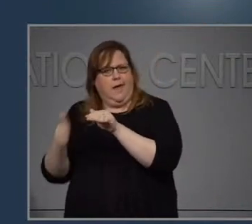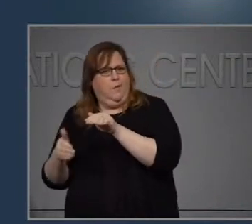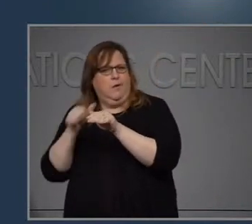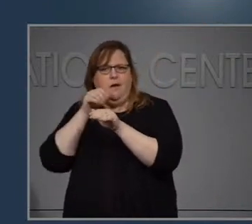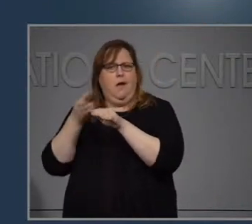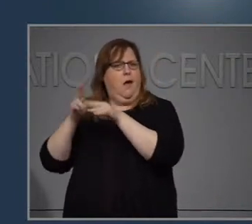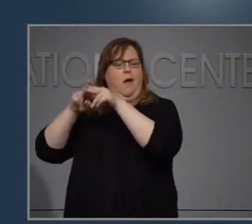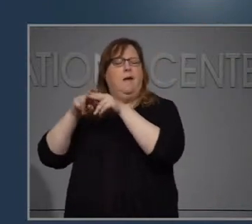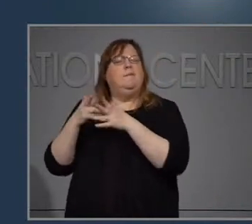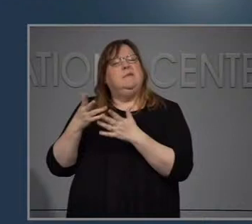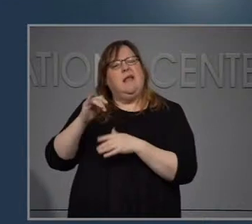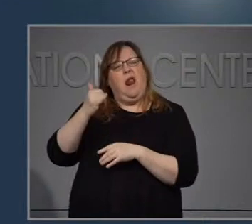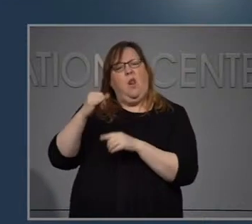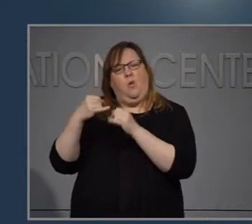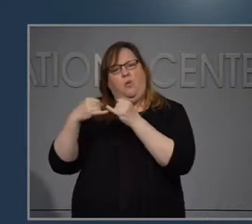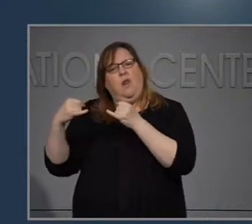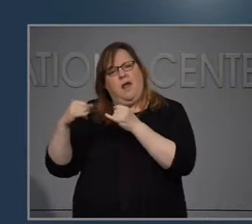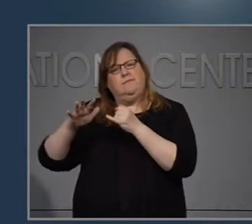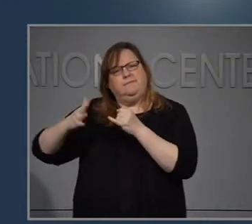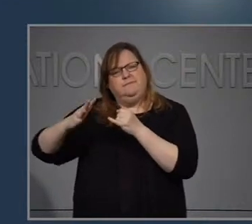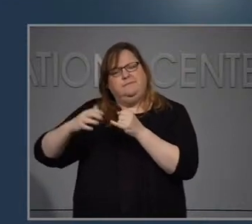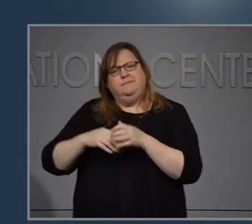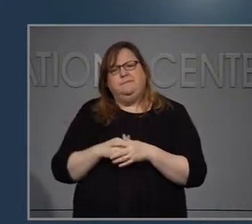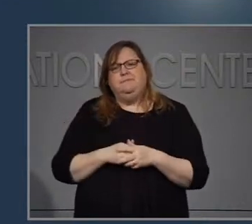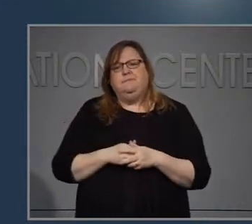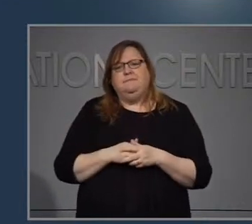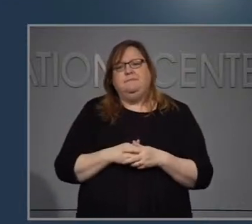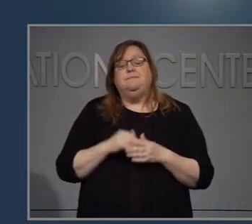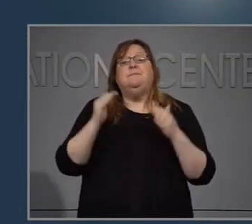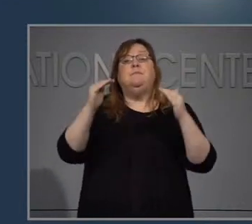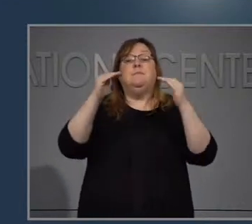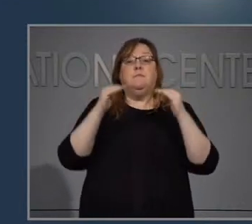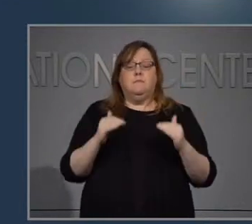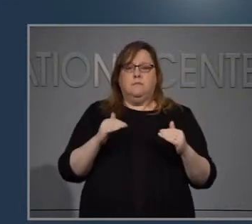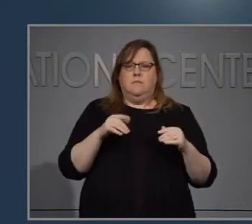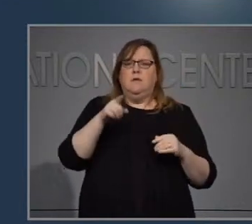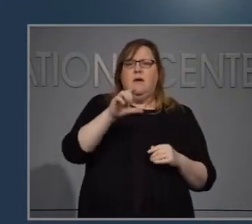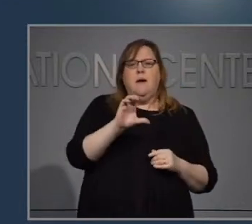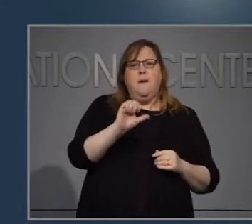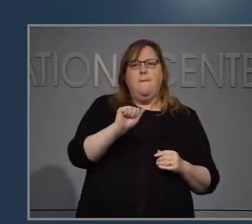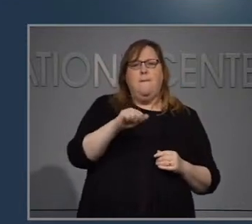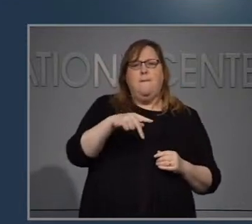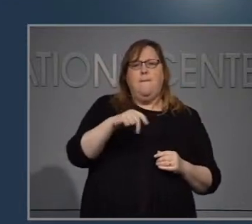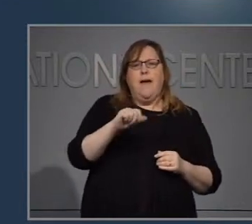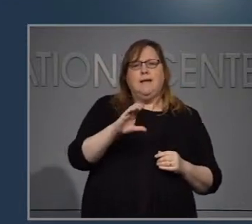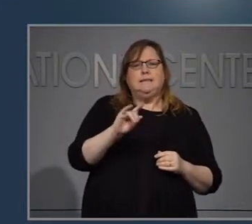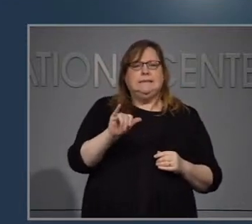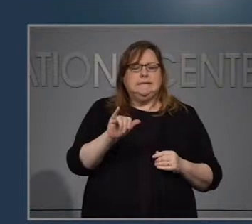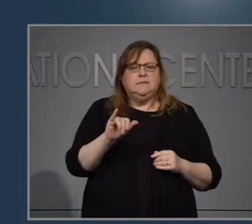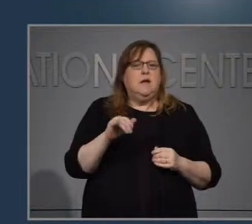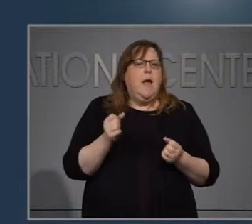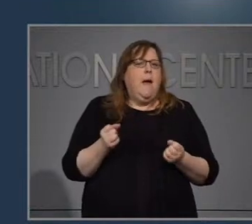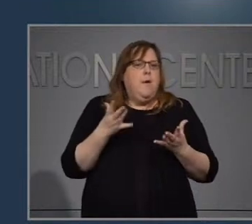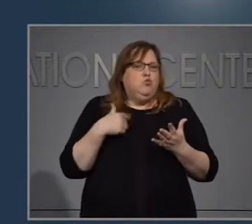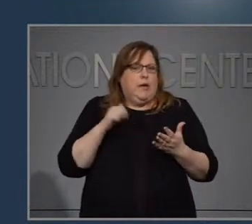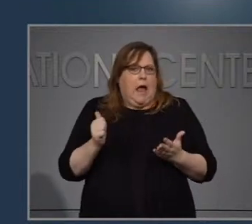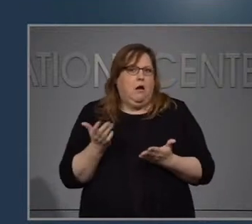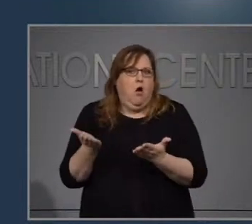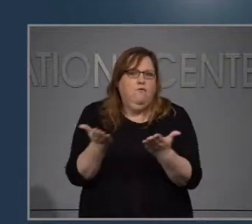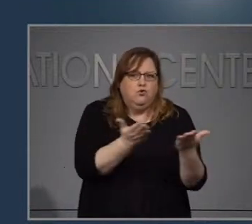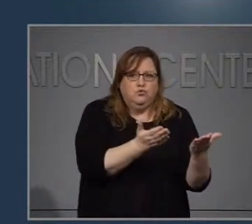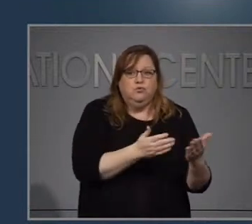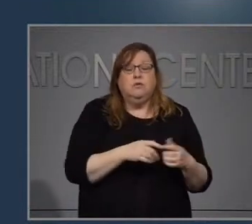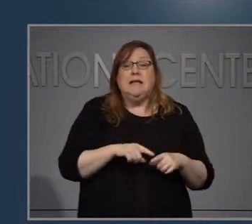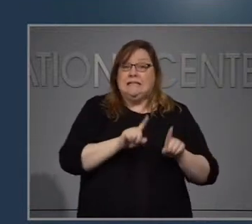mostly positive trends, and that's a very good sign. Testing has an upward arrow. We are averaging more than